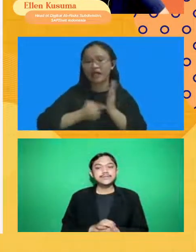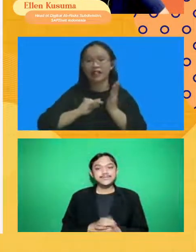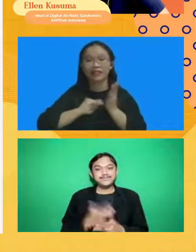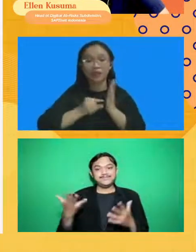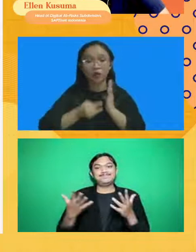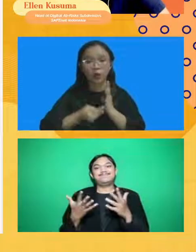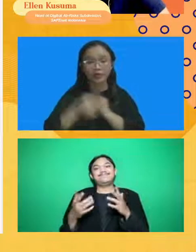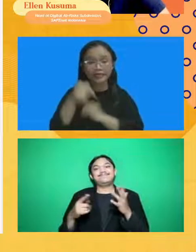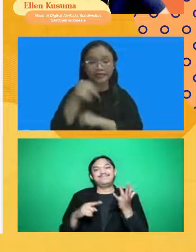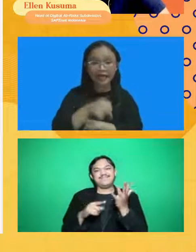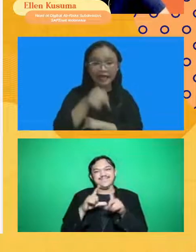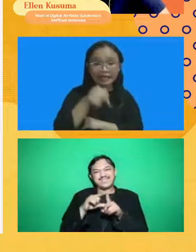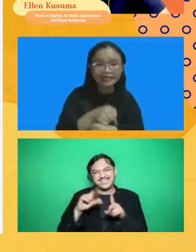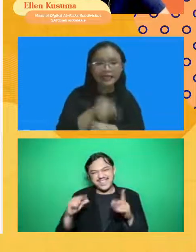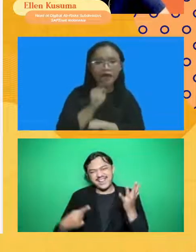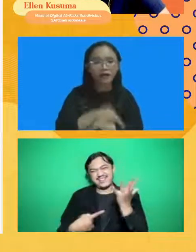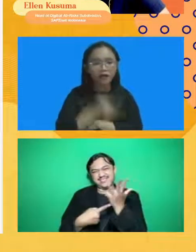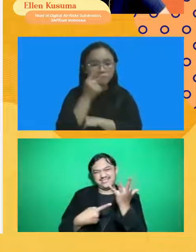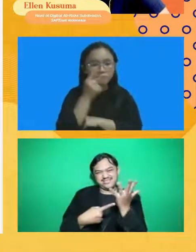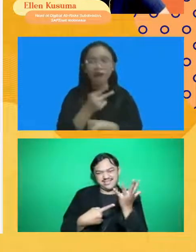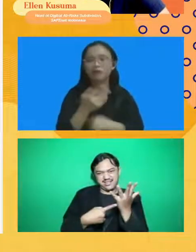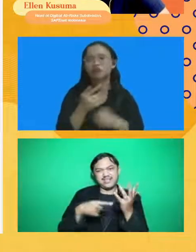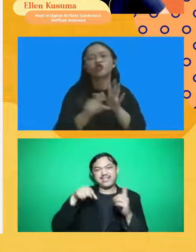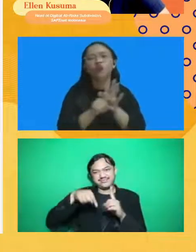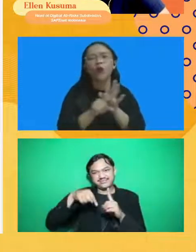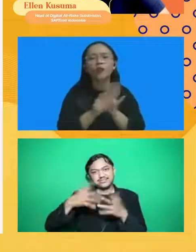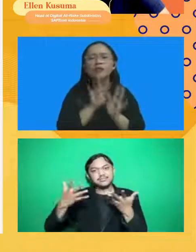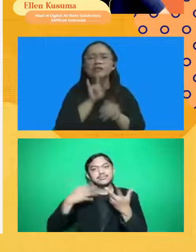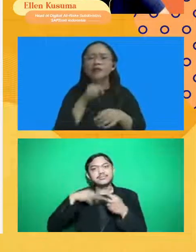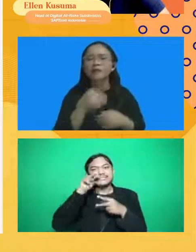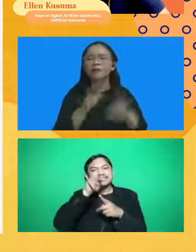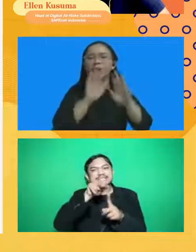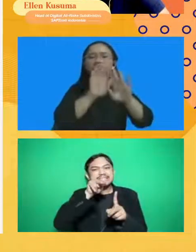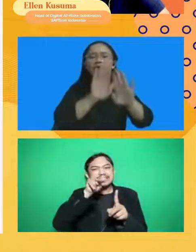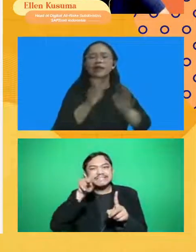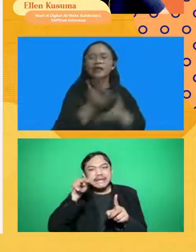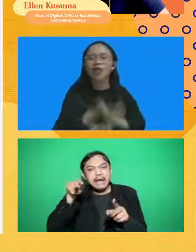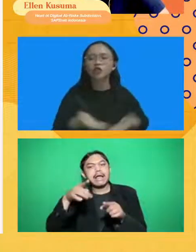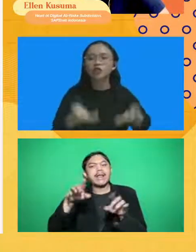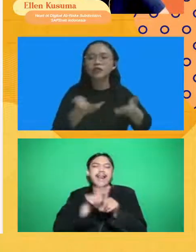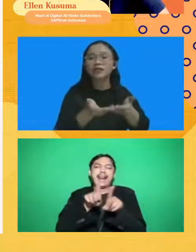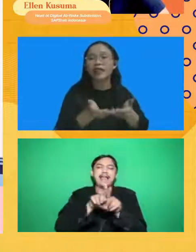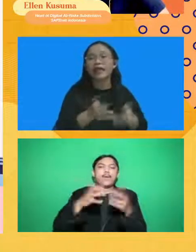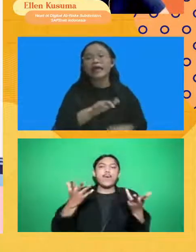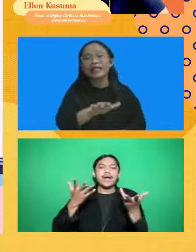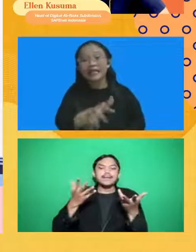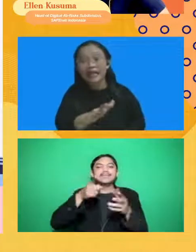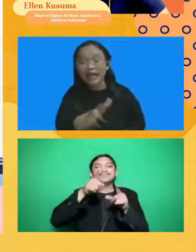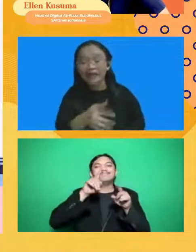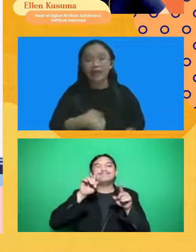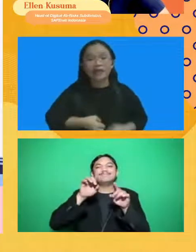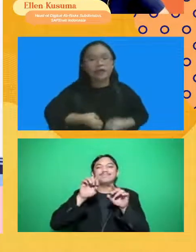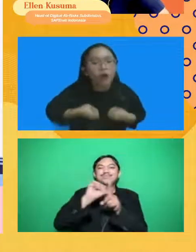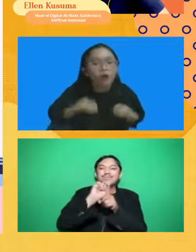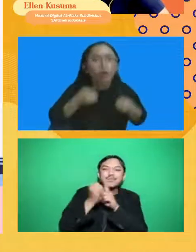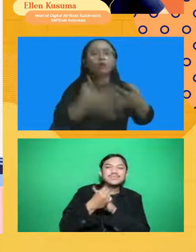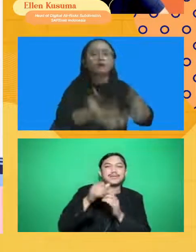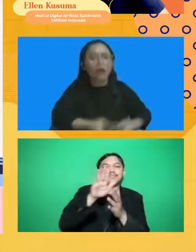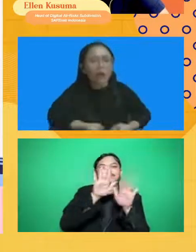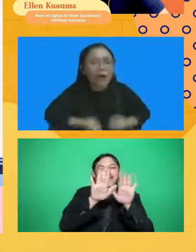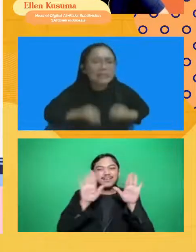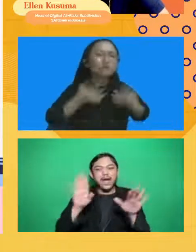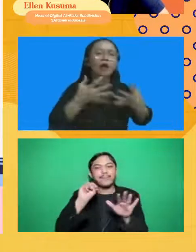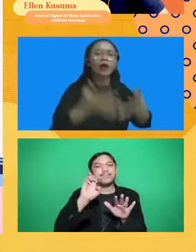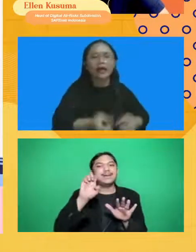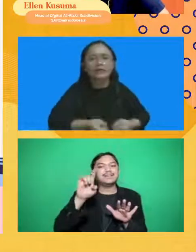social media, every harm and risk could spill over to our real life. So we need